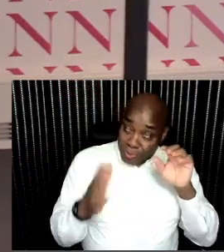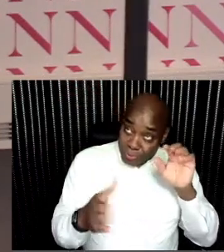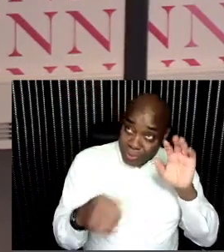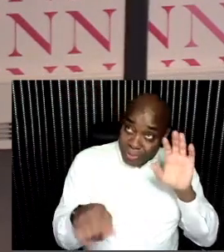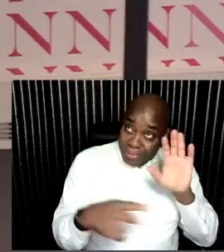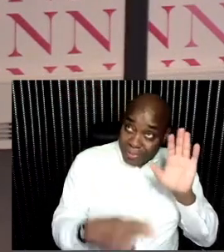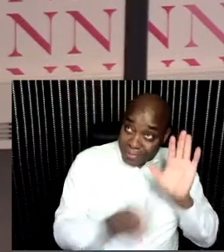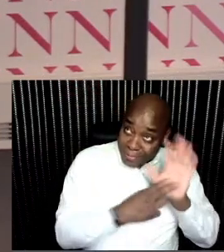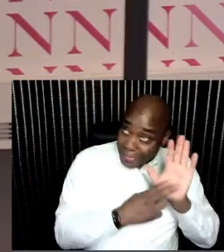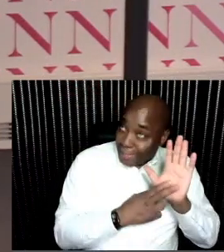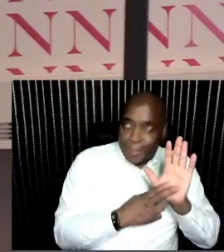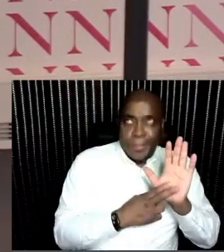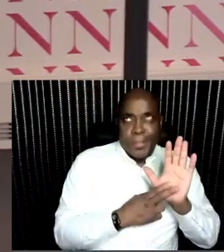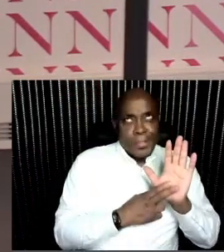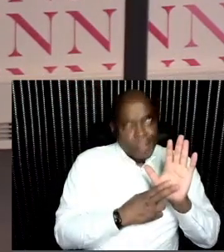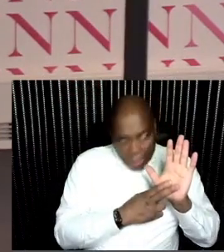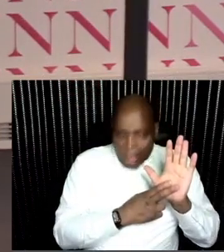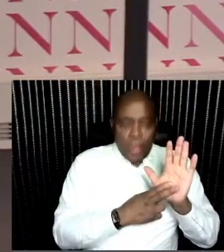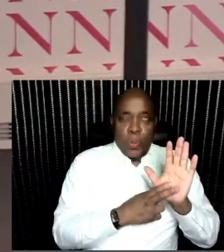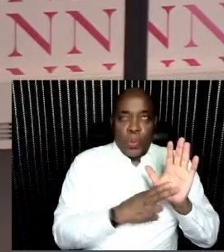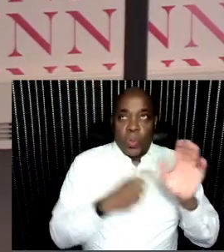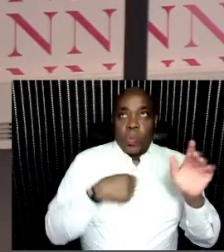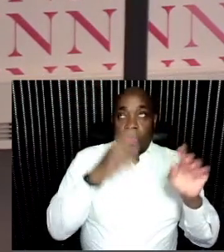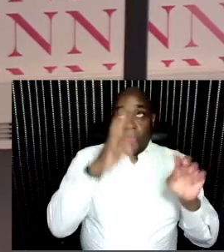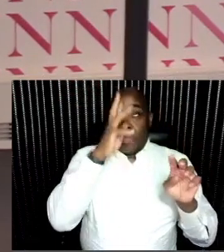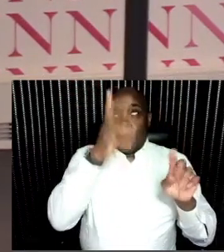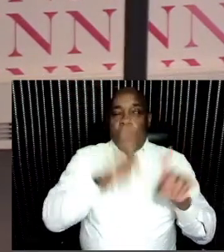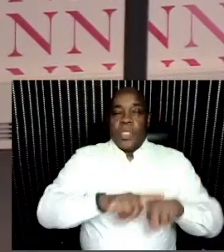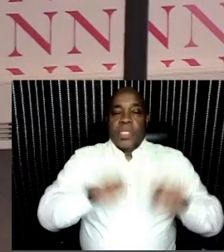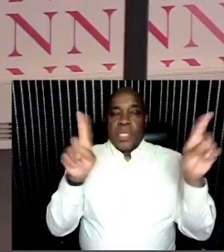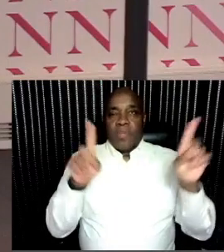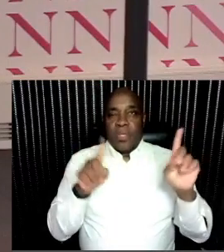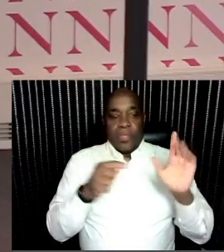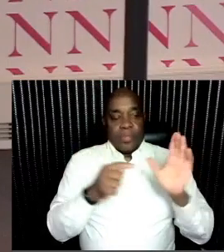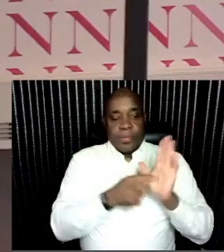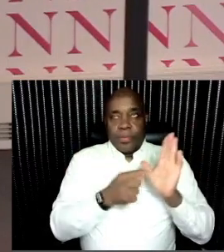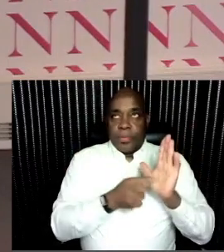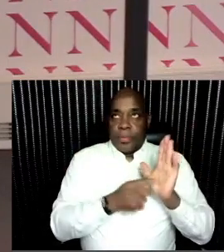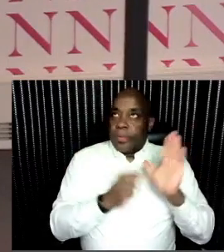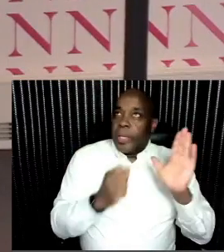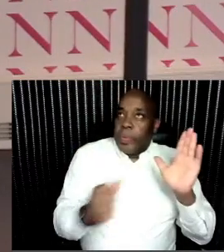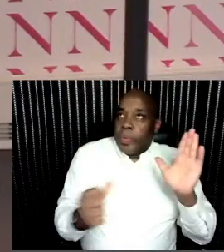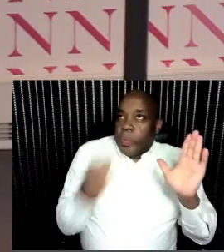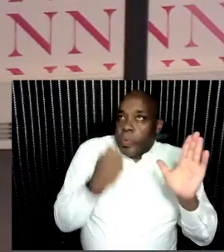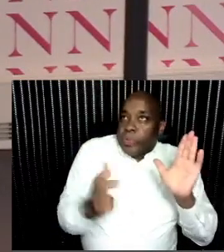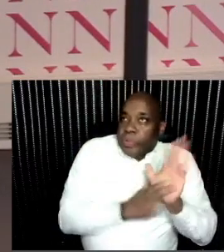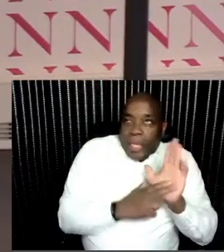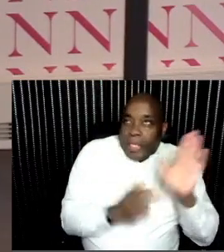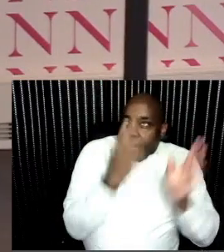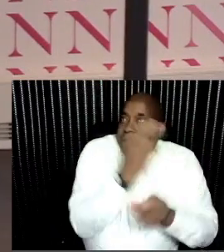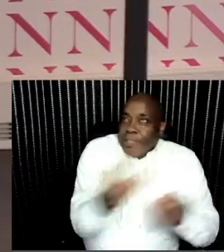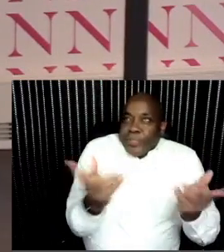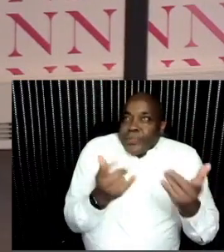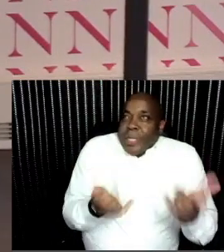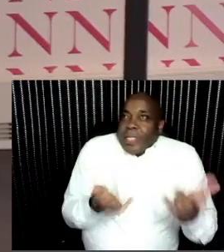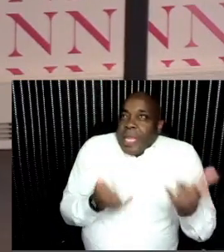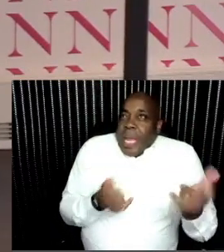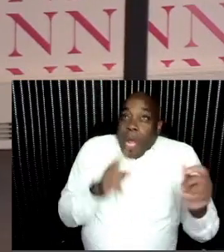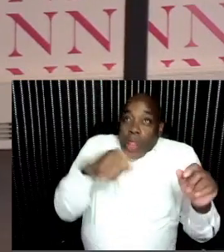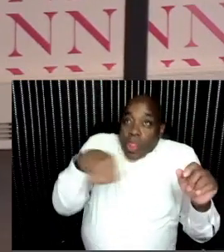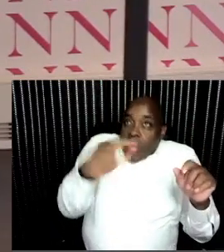we need to come up with a different one. Like, they're not gonna sign this. Like, I can tell you this right now. This